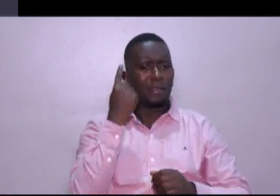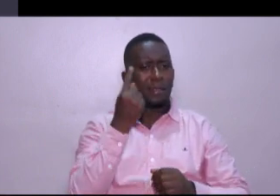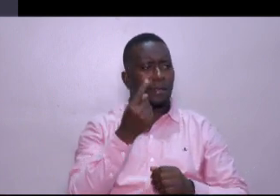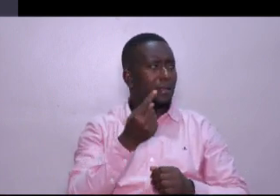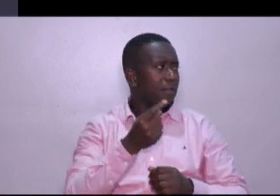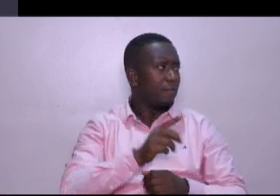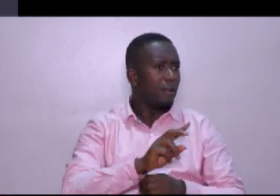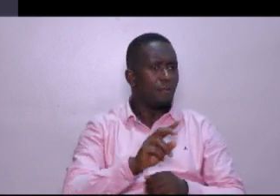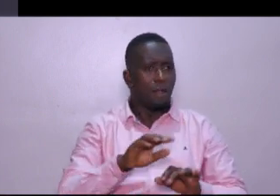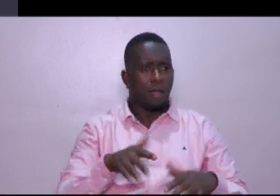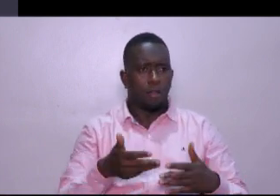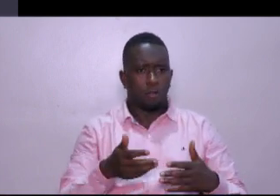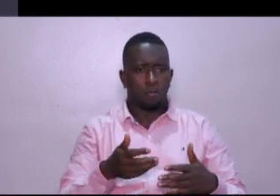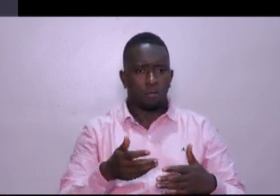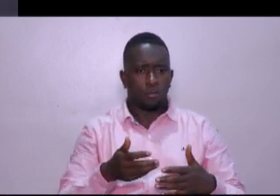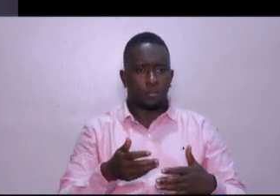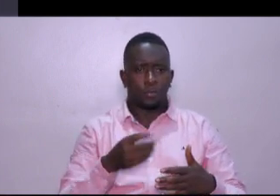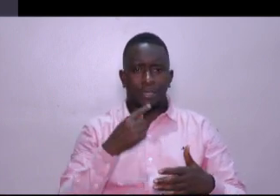sprinkling is